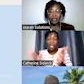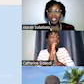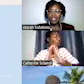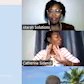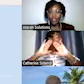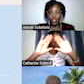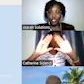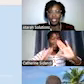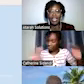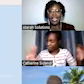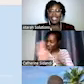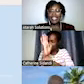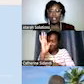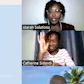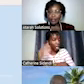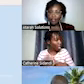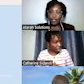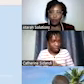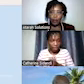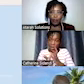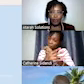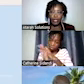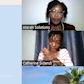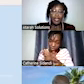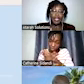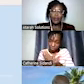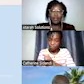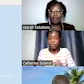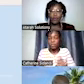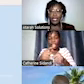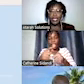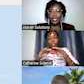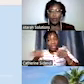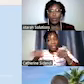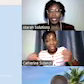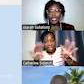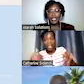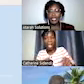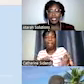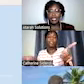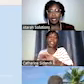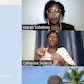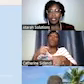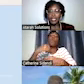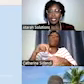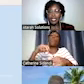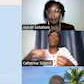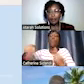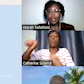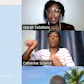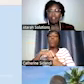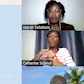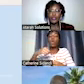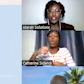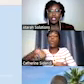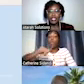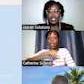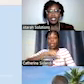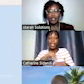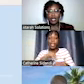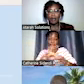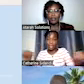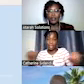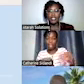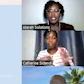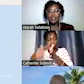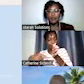Oh my God, they are fish. And then they also have a swimming pool. And then we have WeClean. WeClean is a carpet cleaning company. They have a machine that